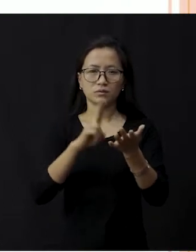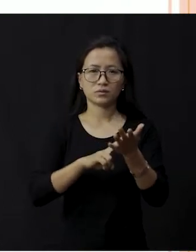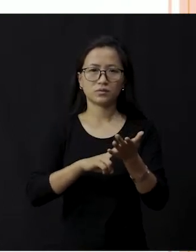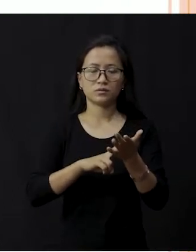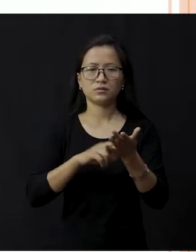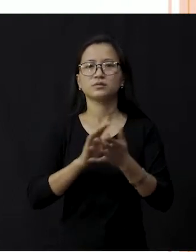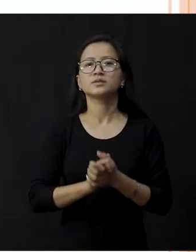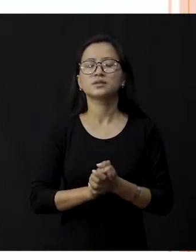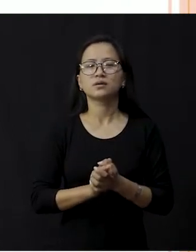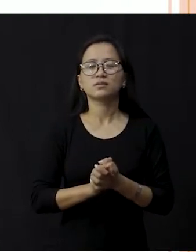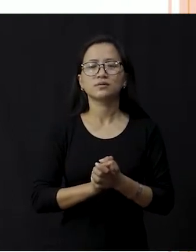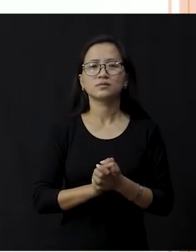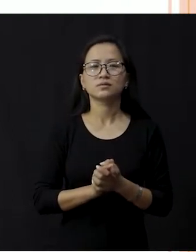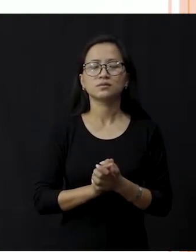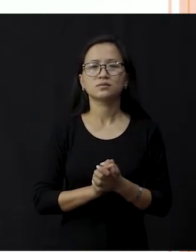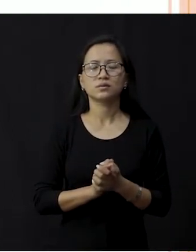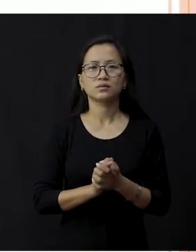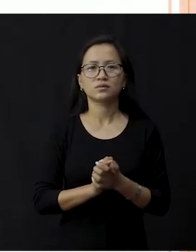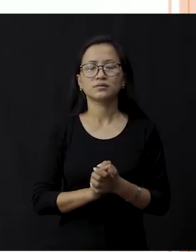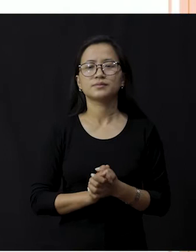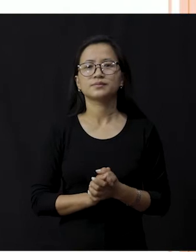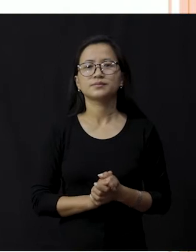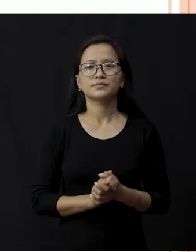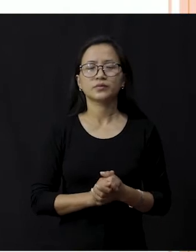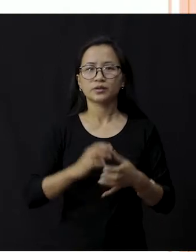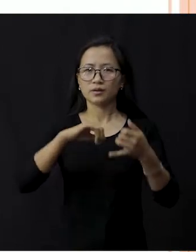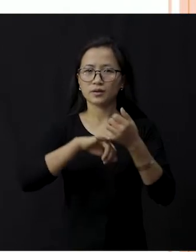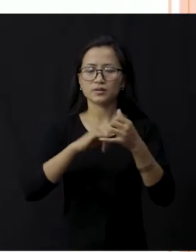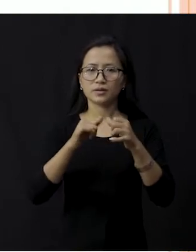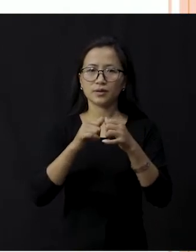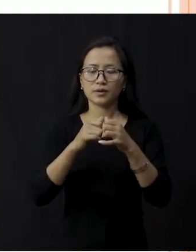S-A-F-F-R-O-N, saffron. At the top is saffron. Spelling,